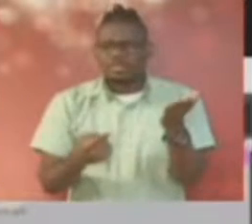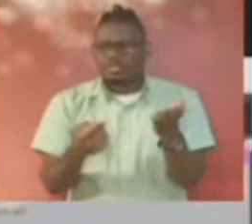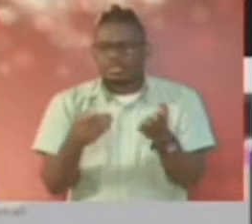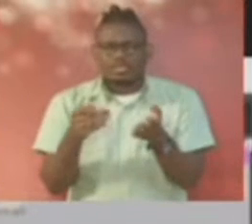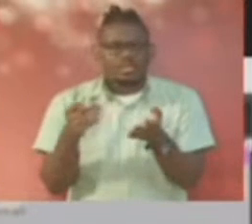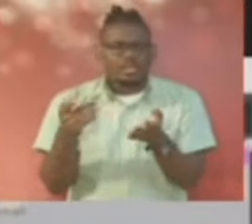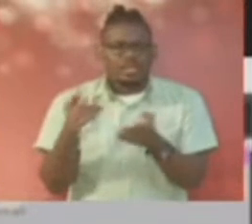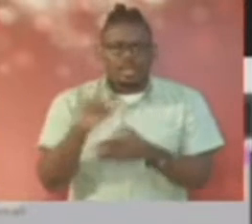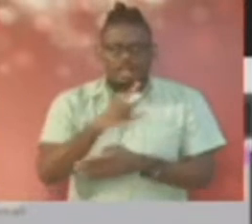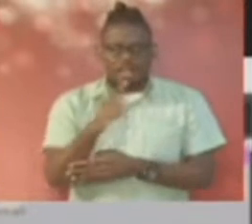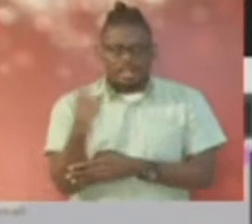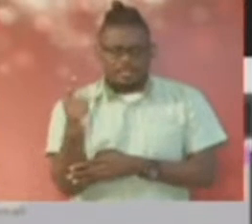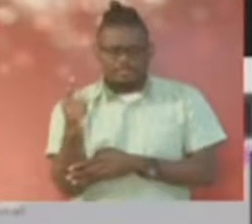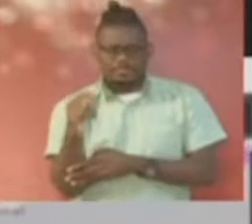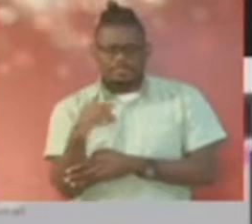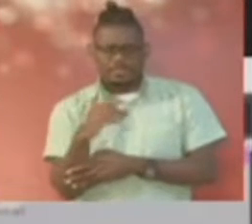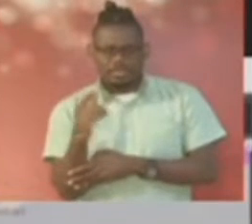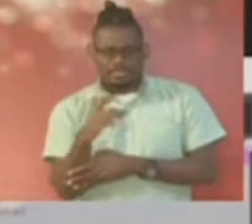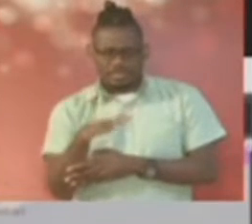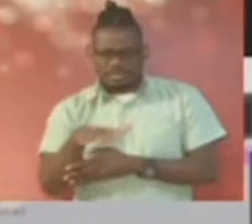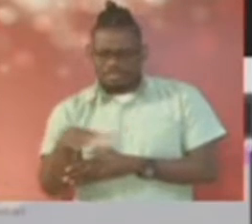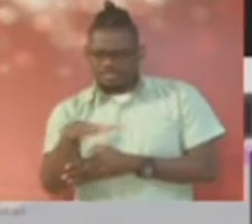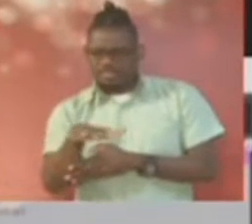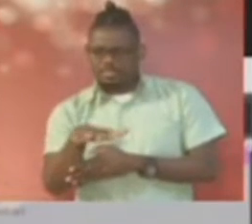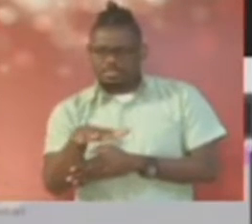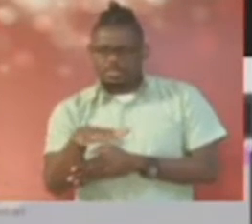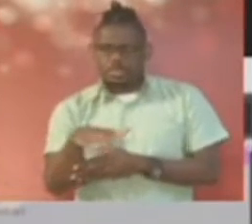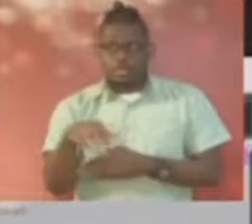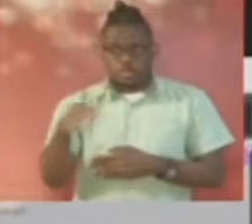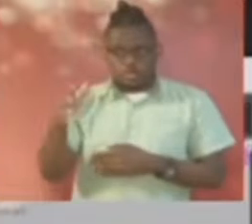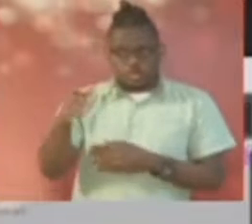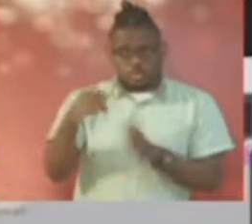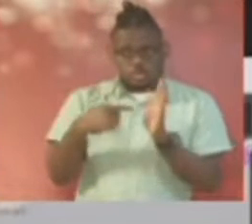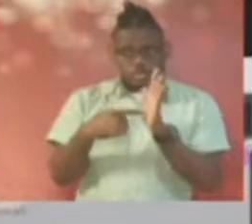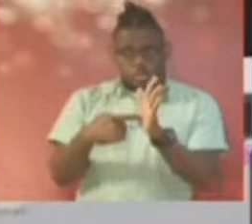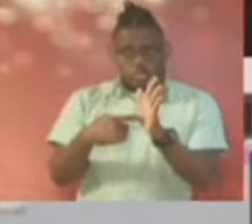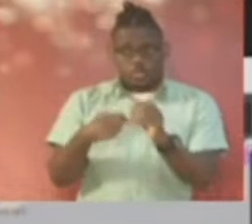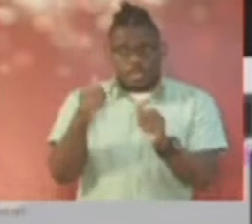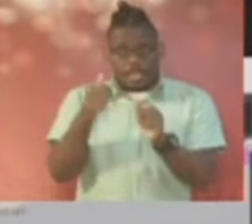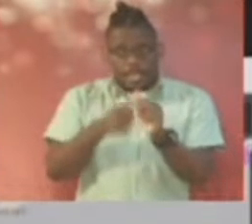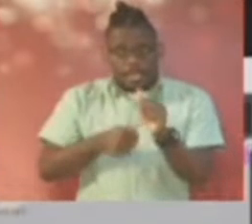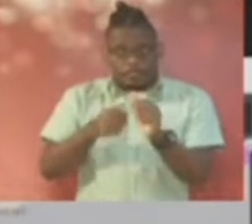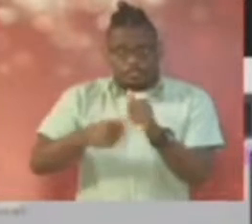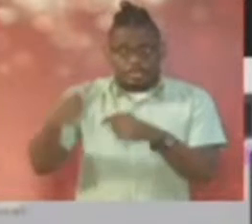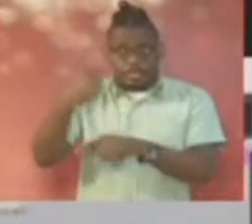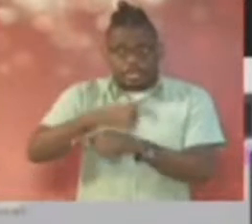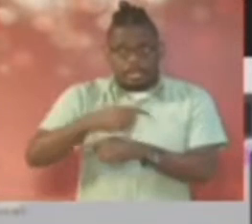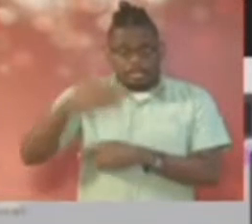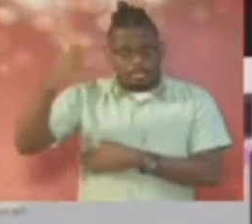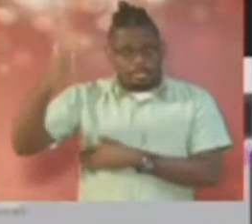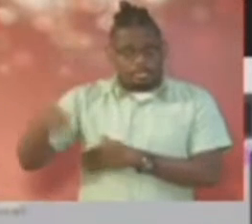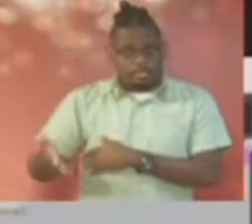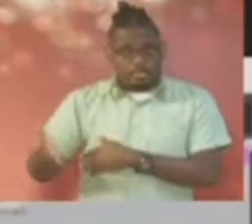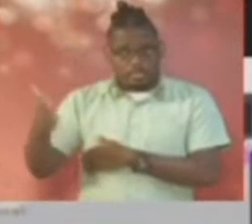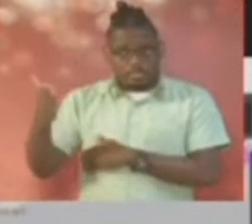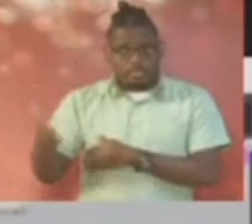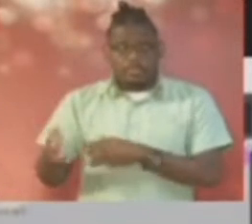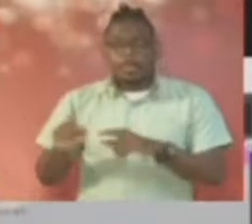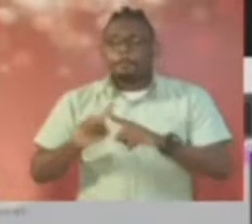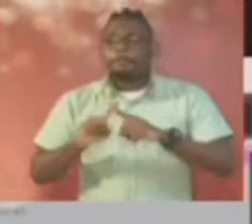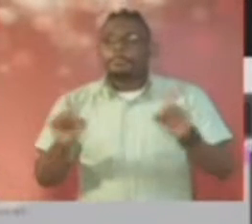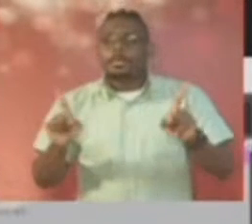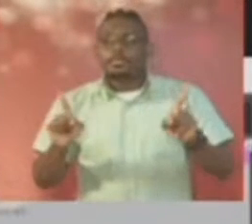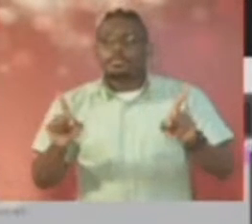left-hand side, we have the statistics which are presented on a daily basis on our press releases. However, in addition to that, we also have a